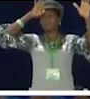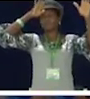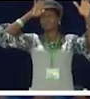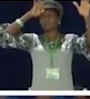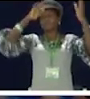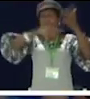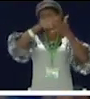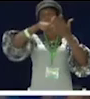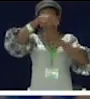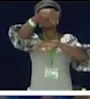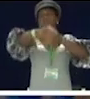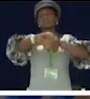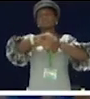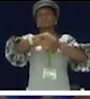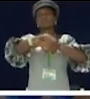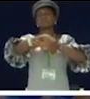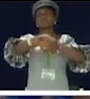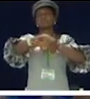tonight,